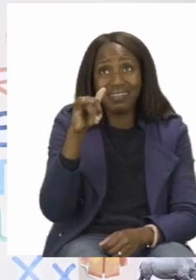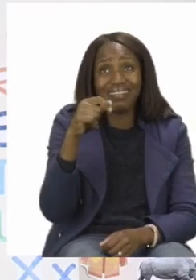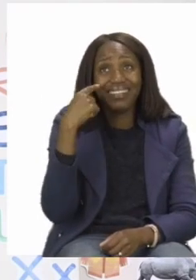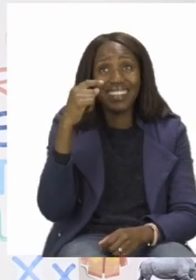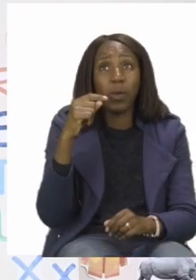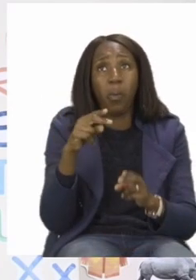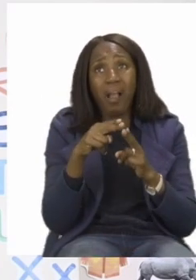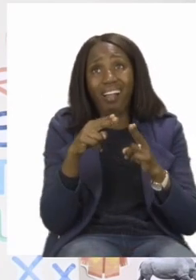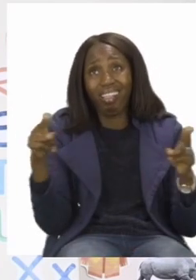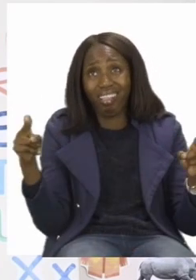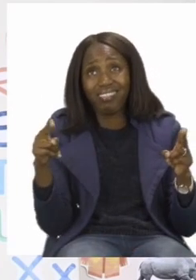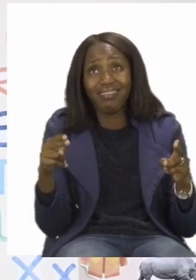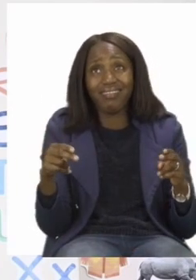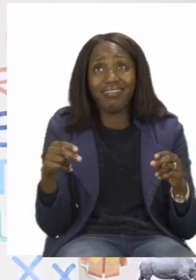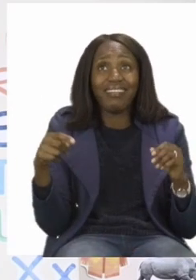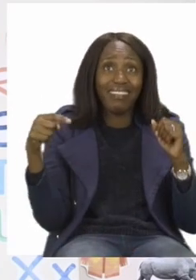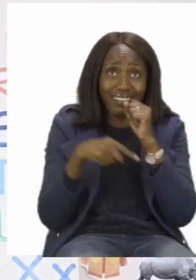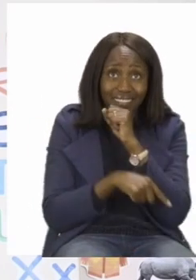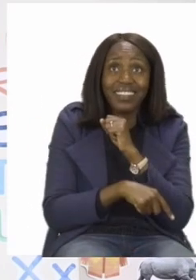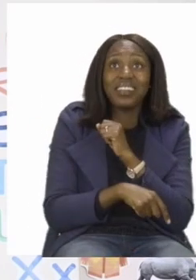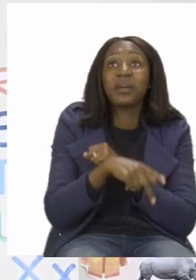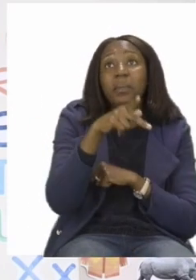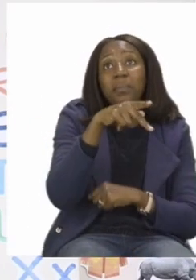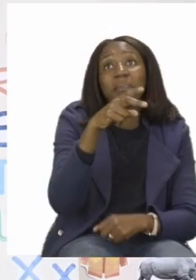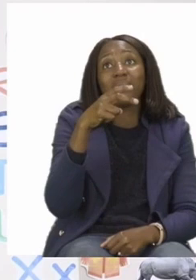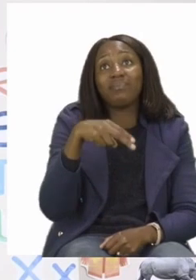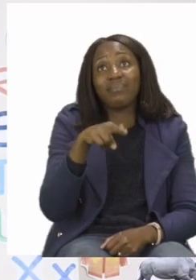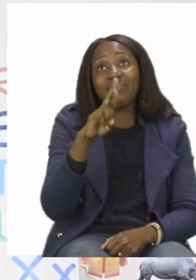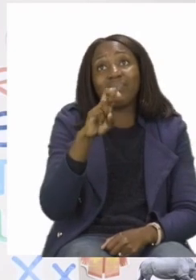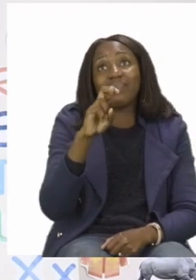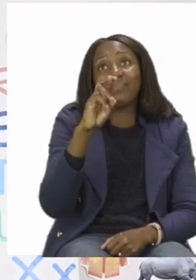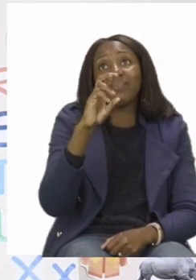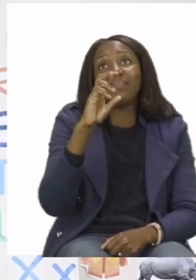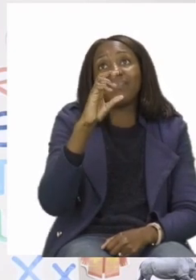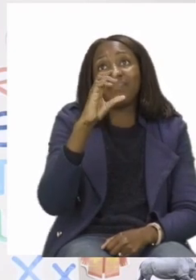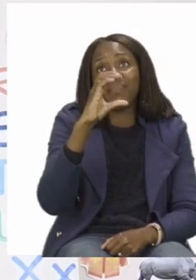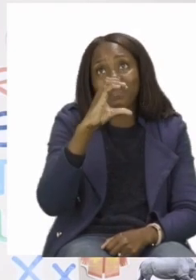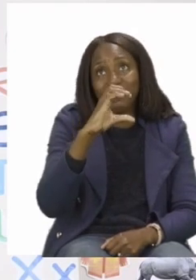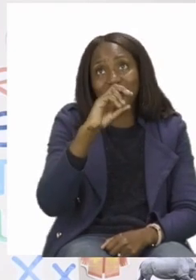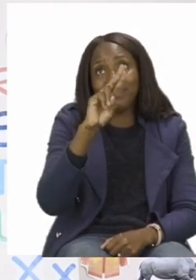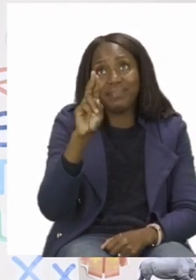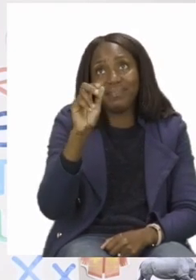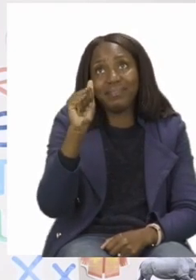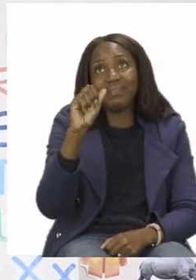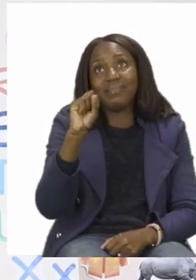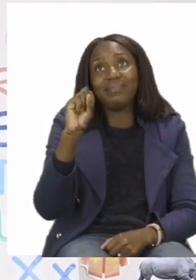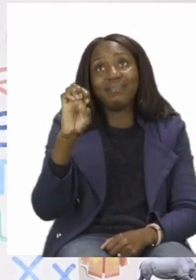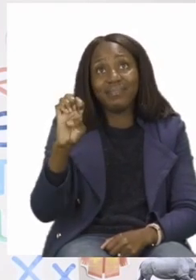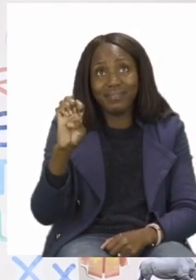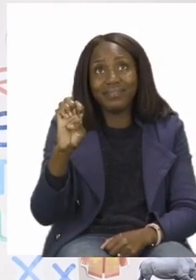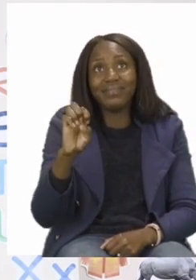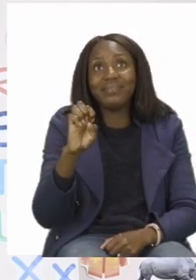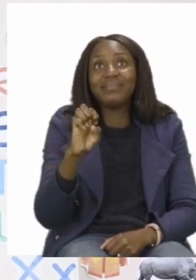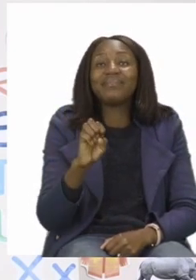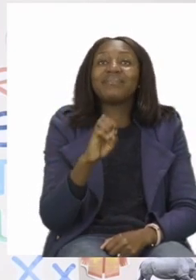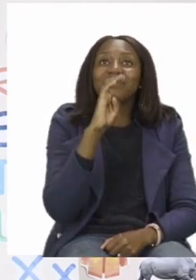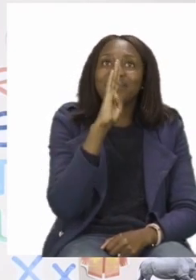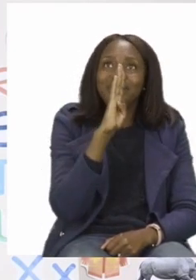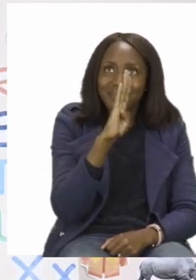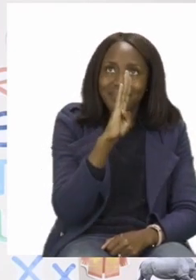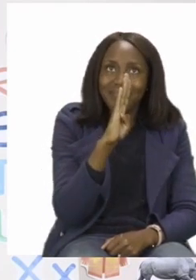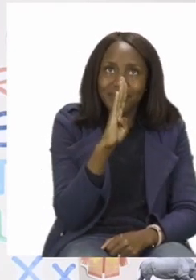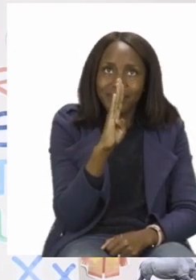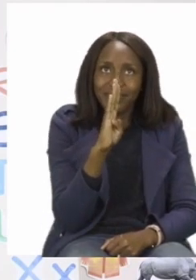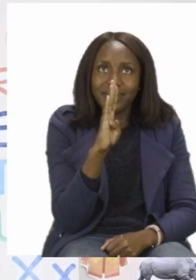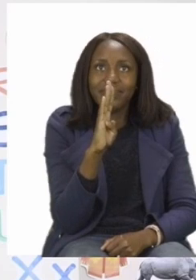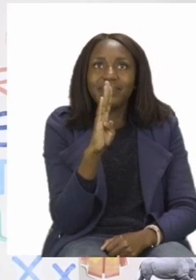So we're going to look for the word buy. Remember, we start with our letter and